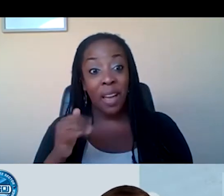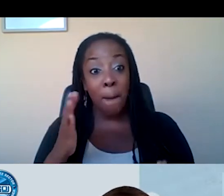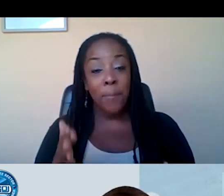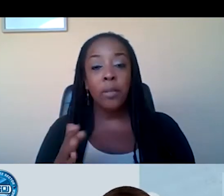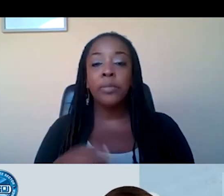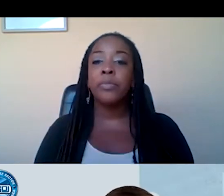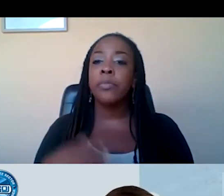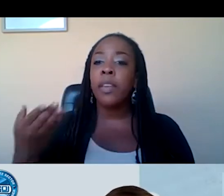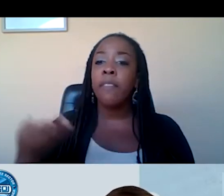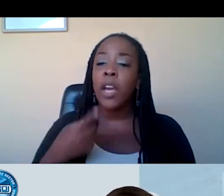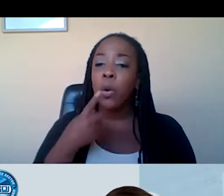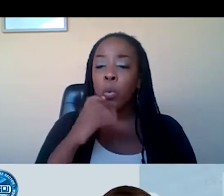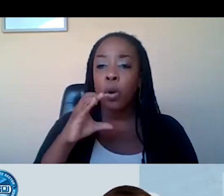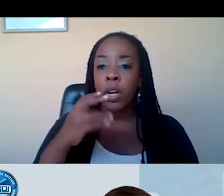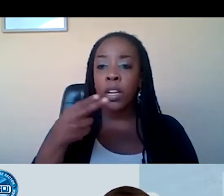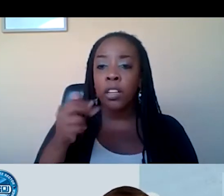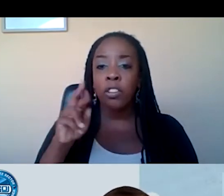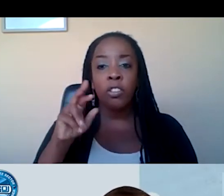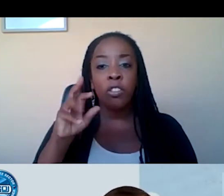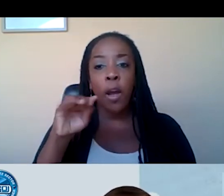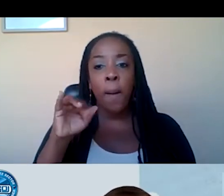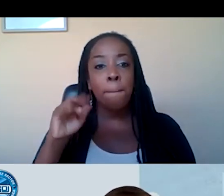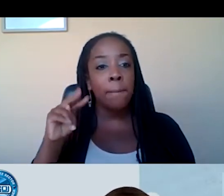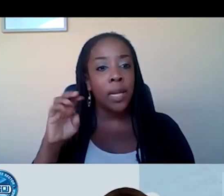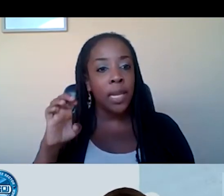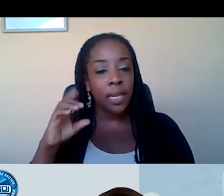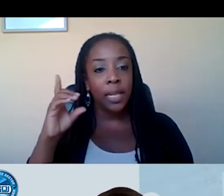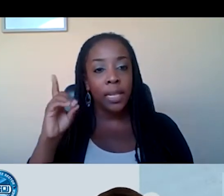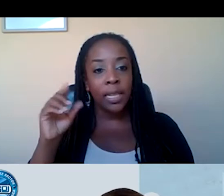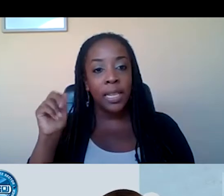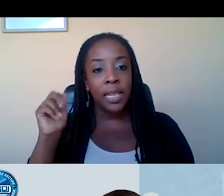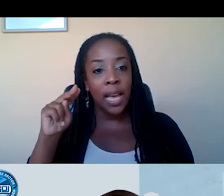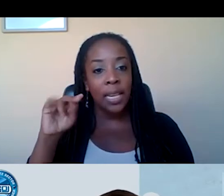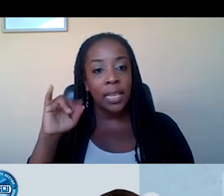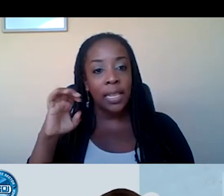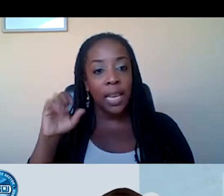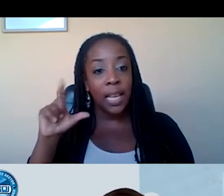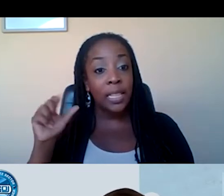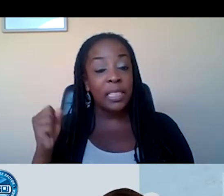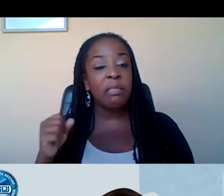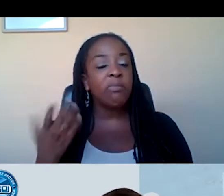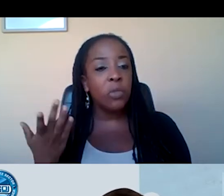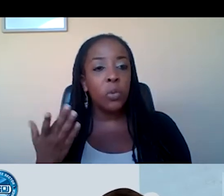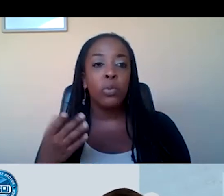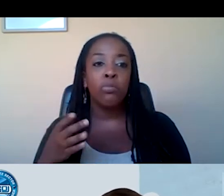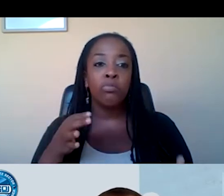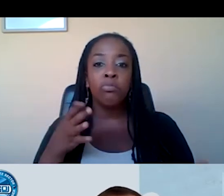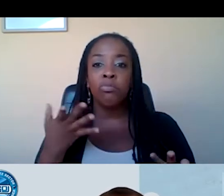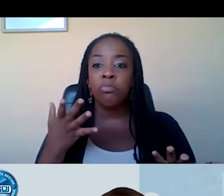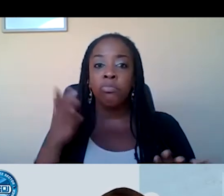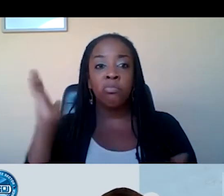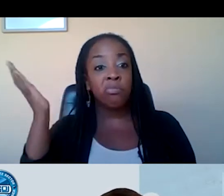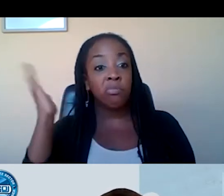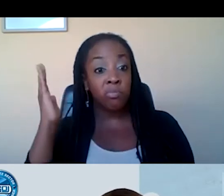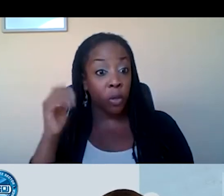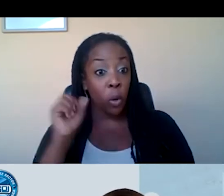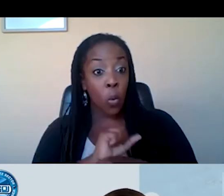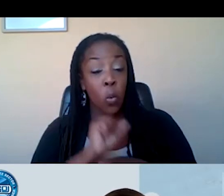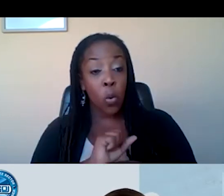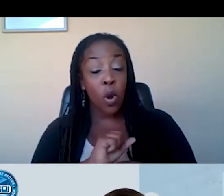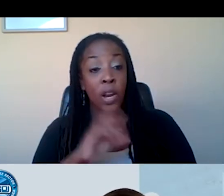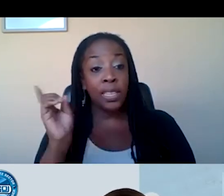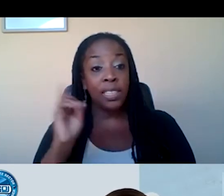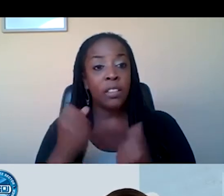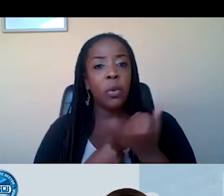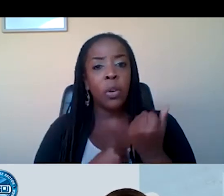Charmaine Daniels to speak about the work done by the Digicel Foundation and the challenges she identifies affecting